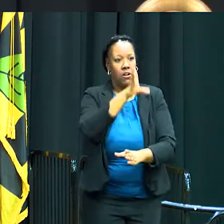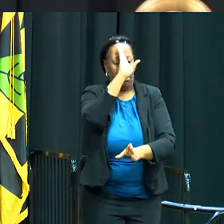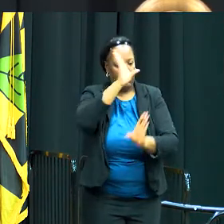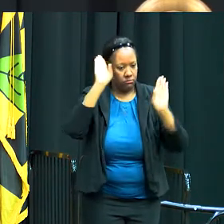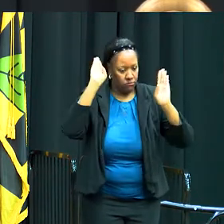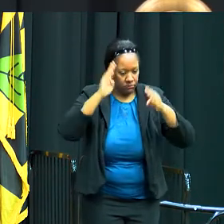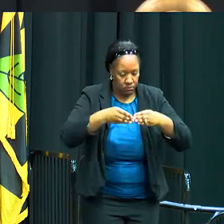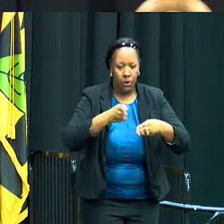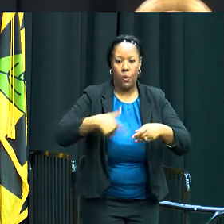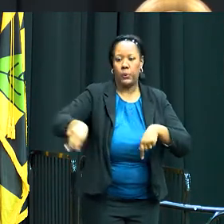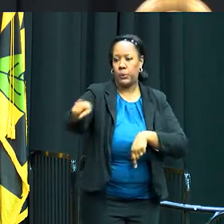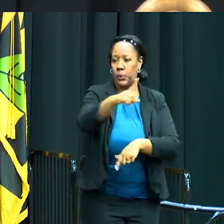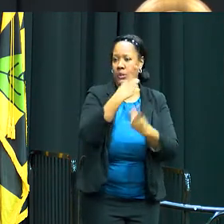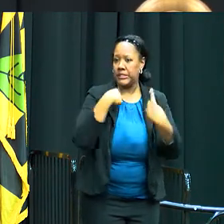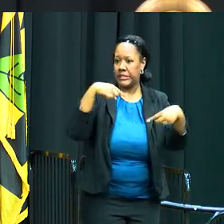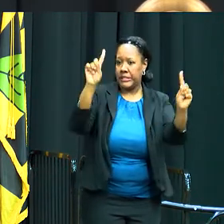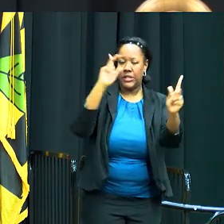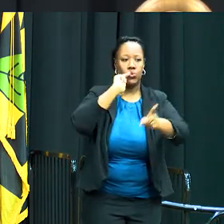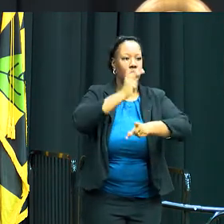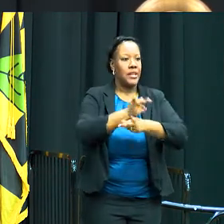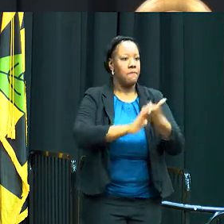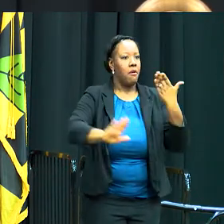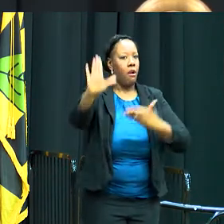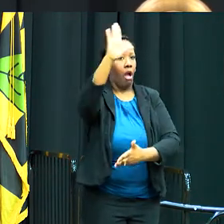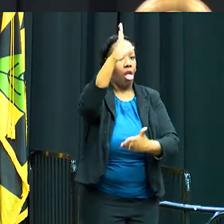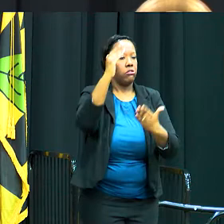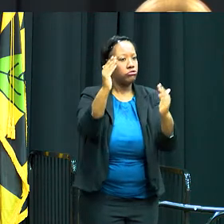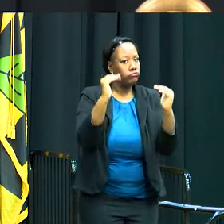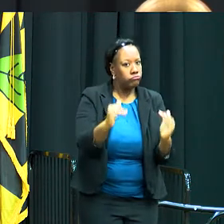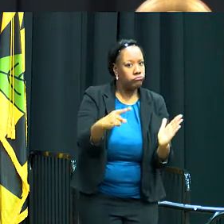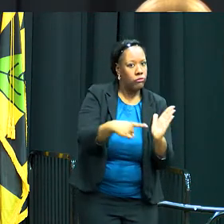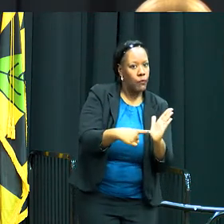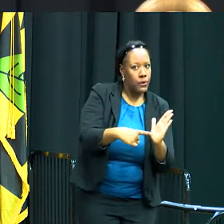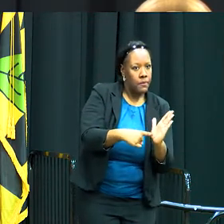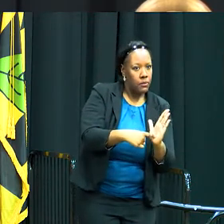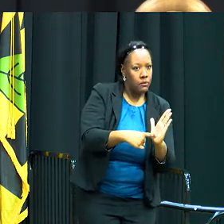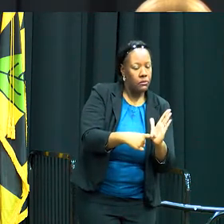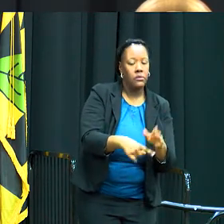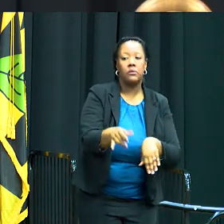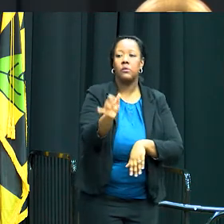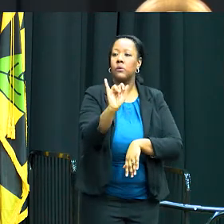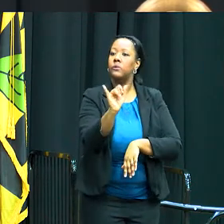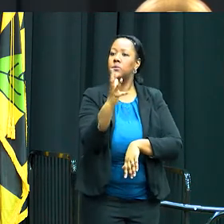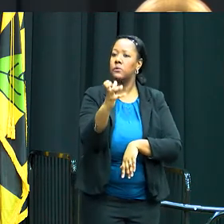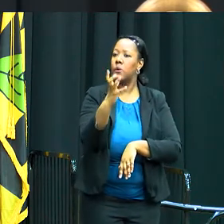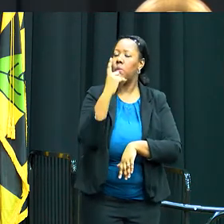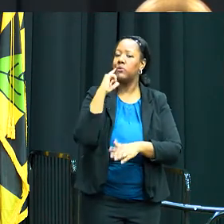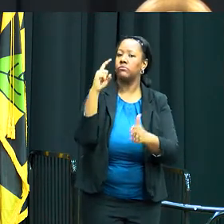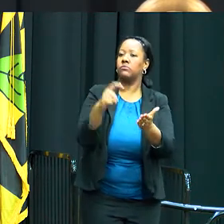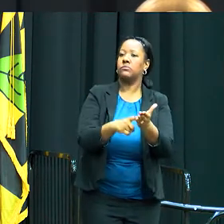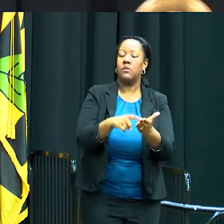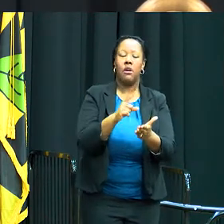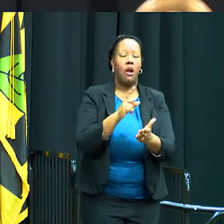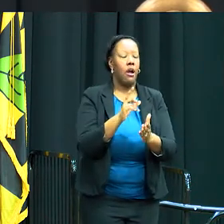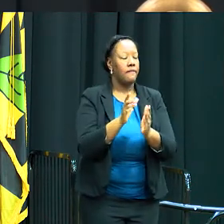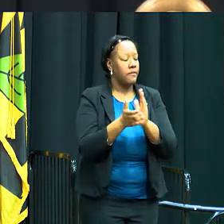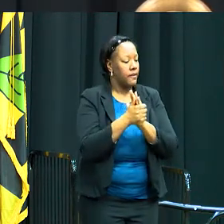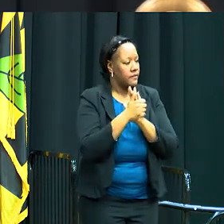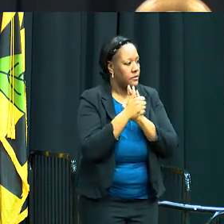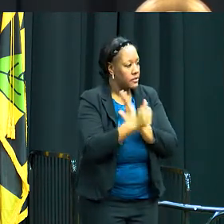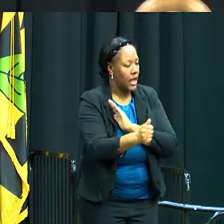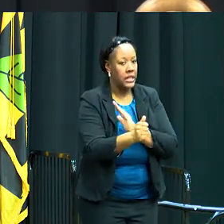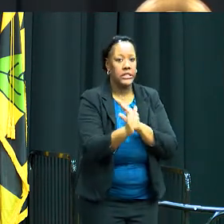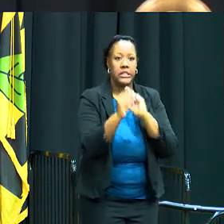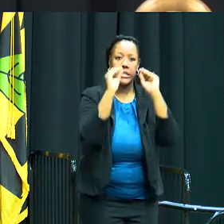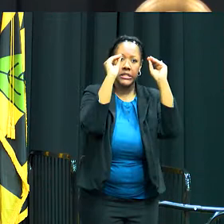success in keeping college affordable. I would also like very much to recognize our very talented